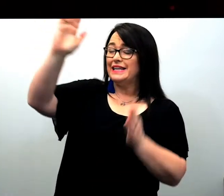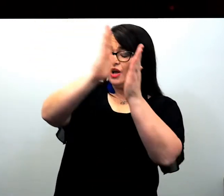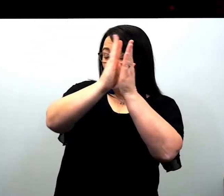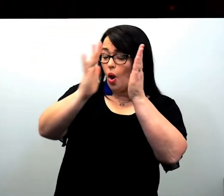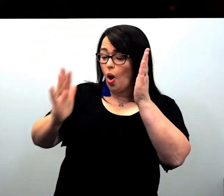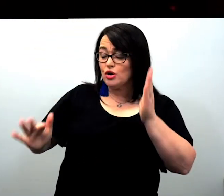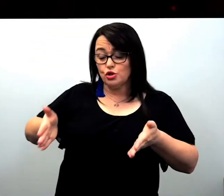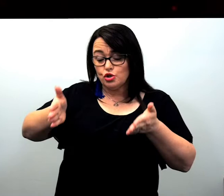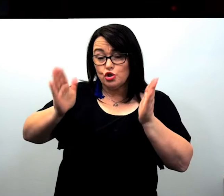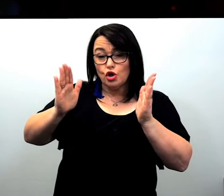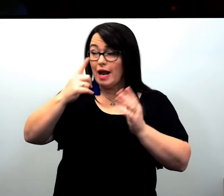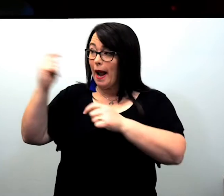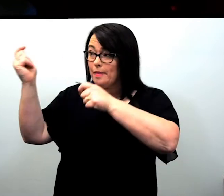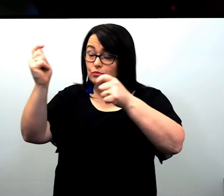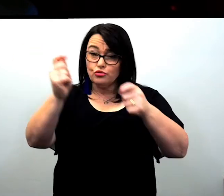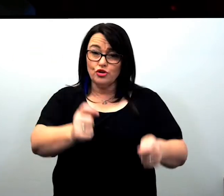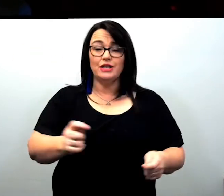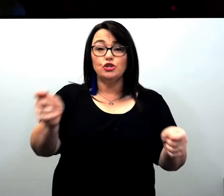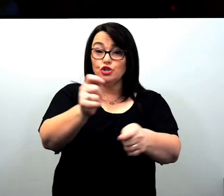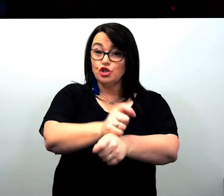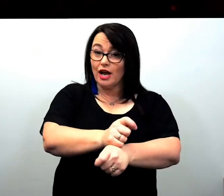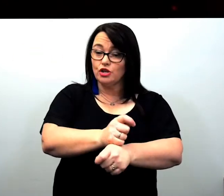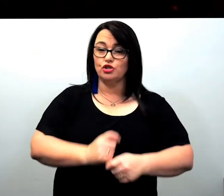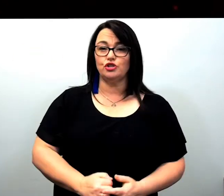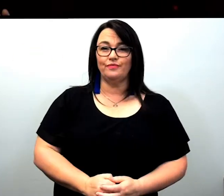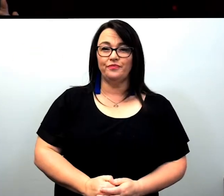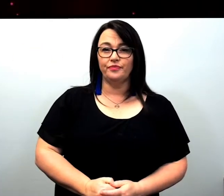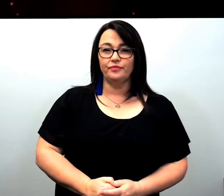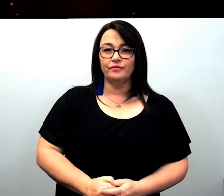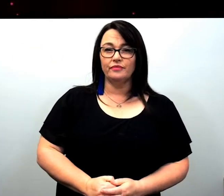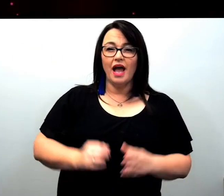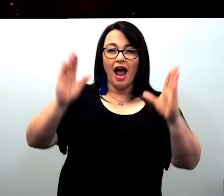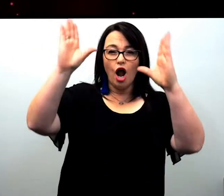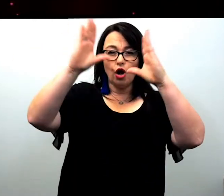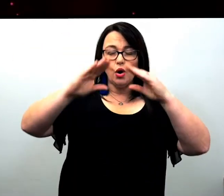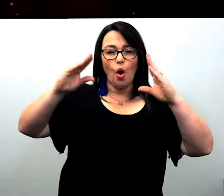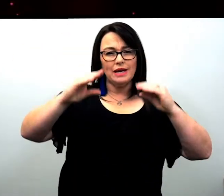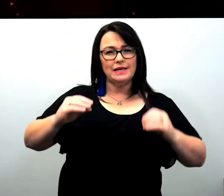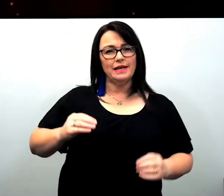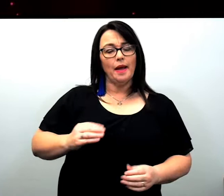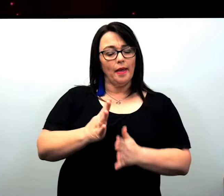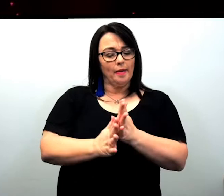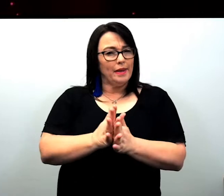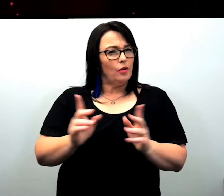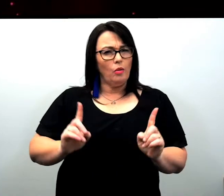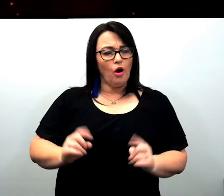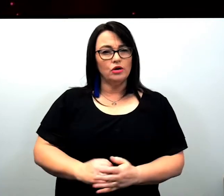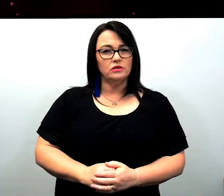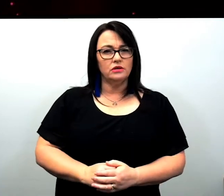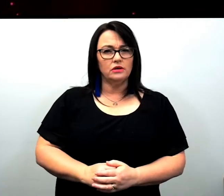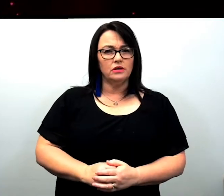bring change and reformation. Anointing means to be set apart for a